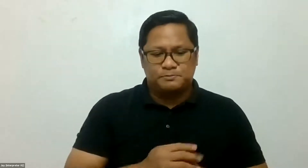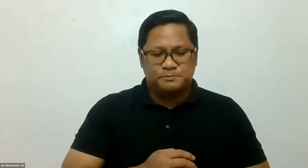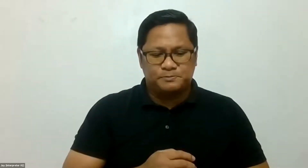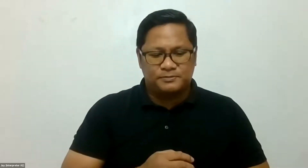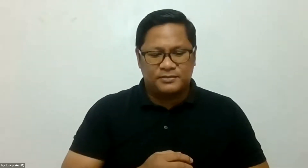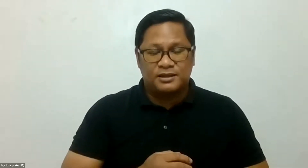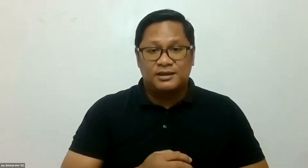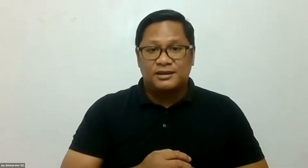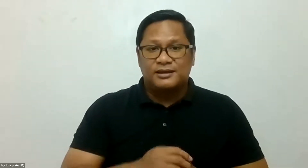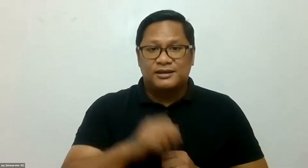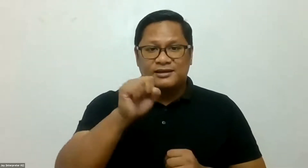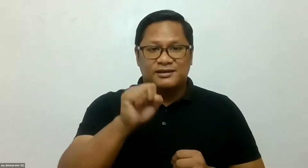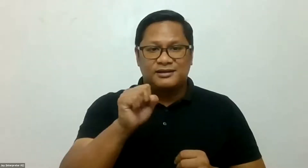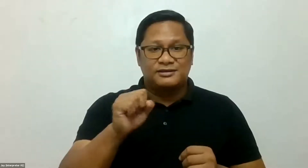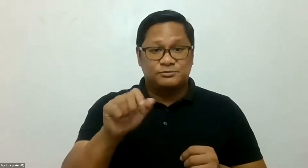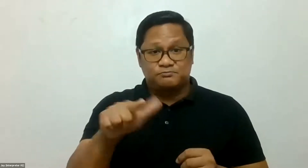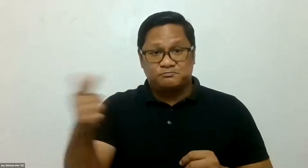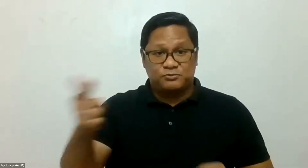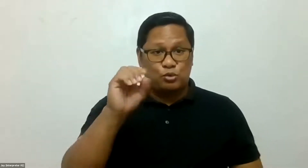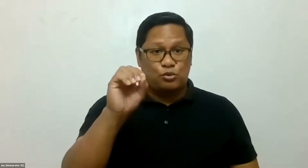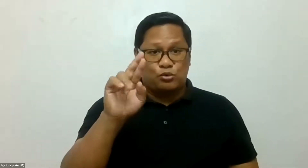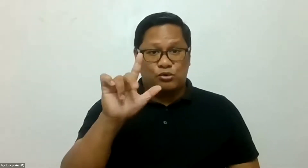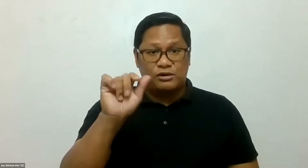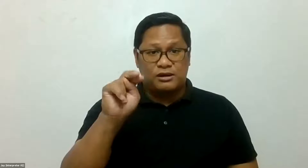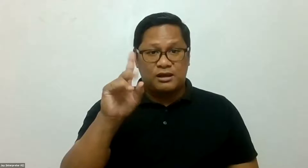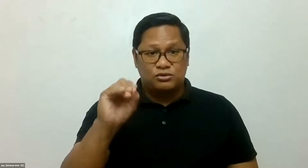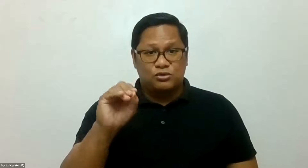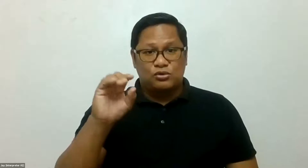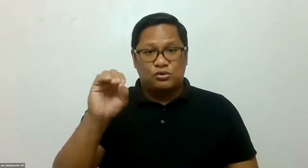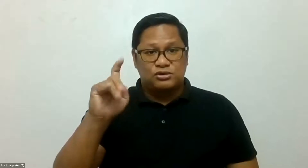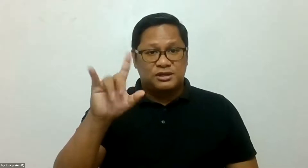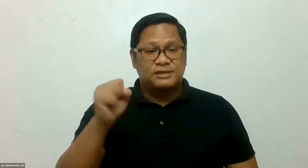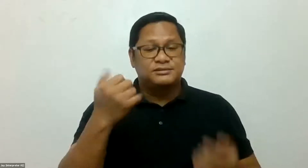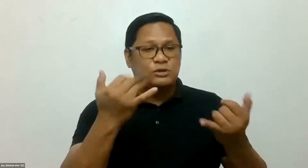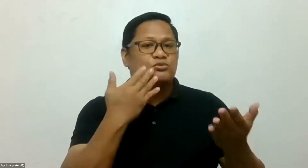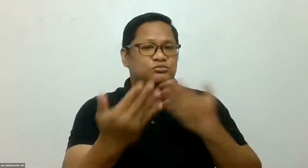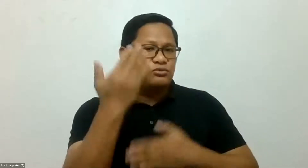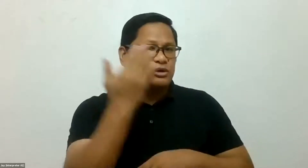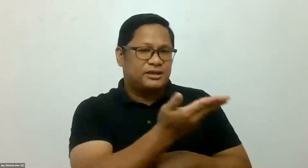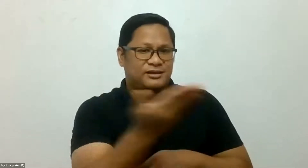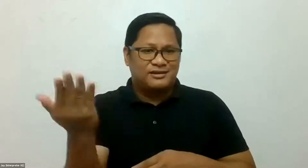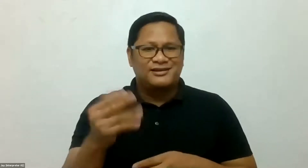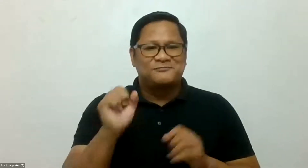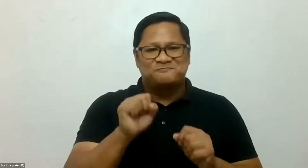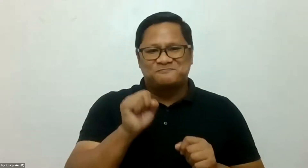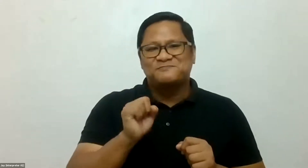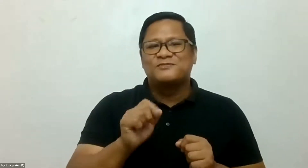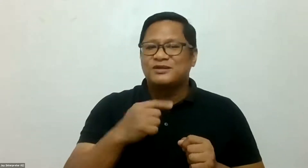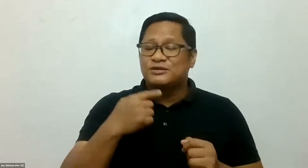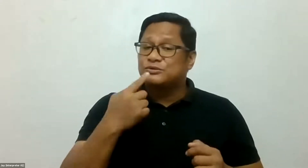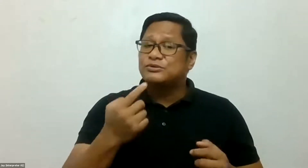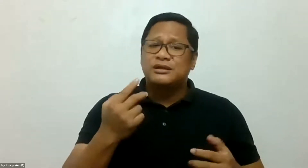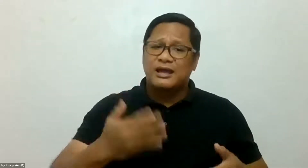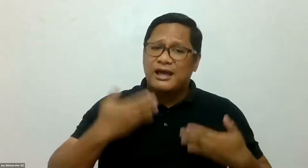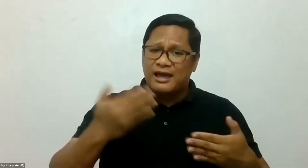Yes, good morning. There you go. Yeah, good morning. Really glad to see